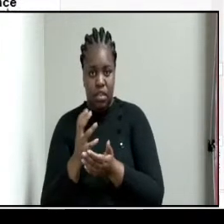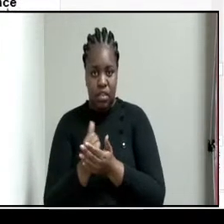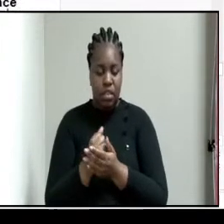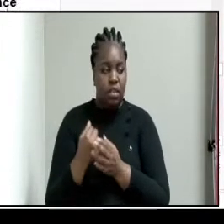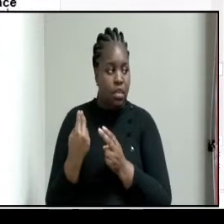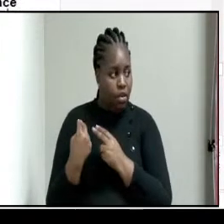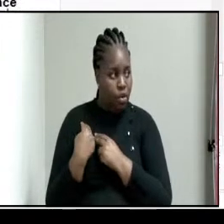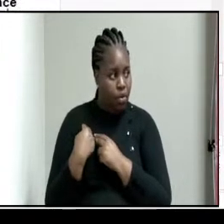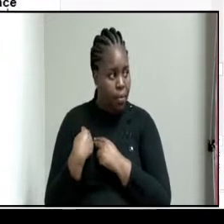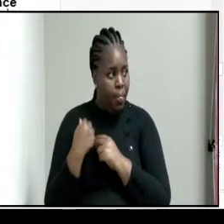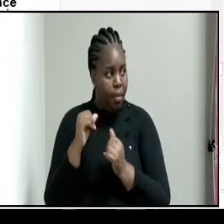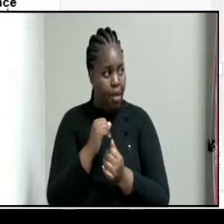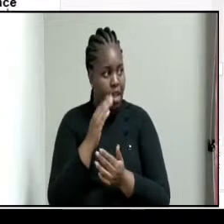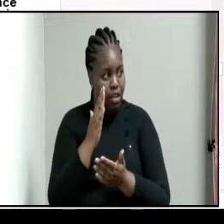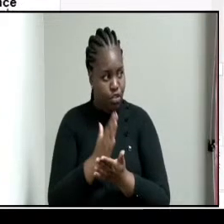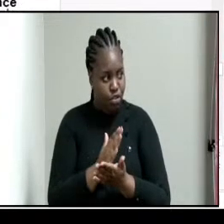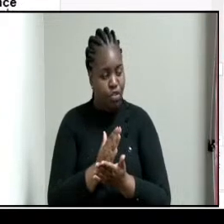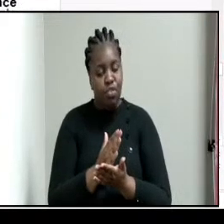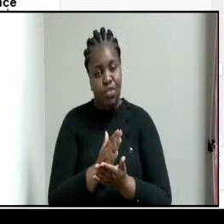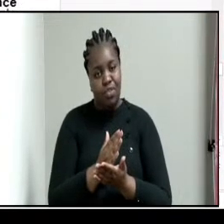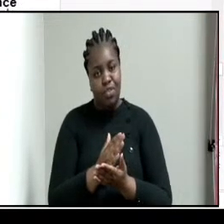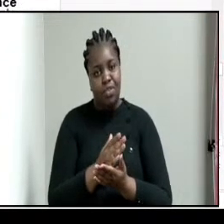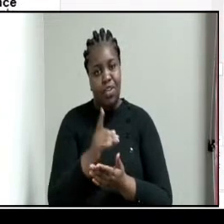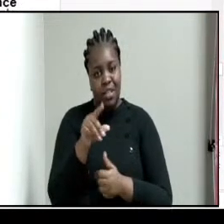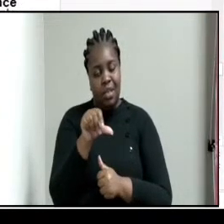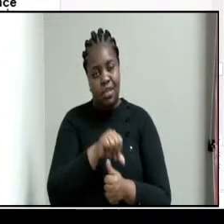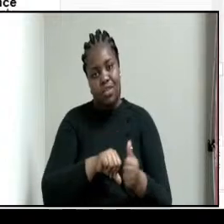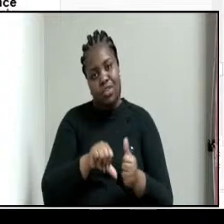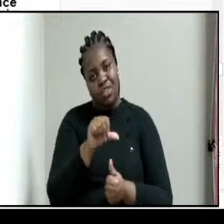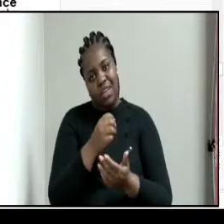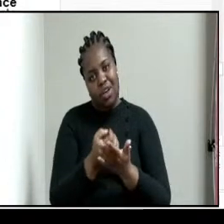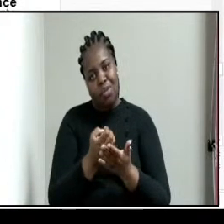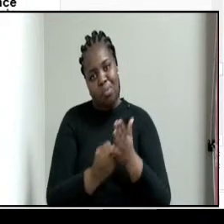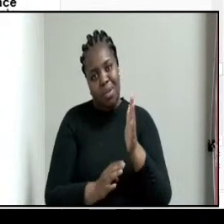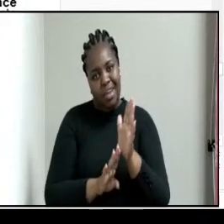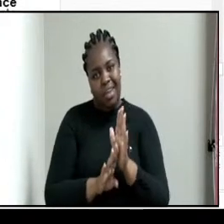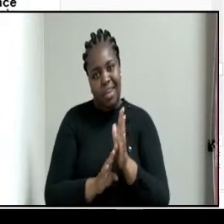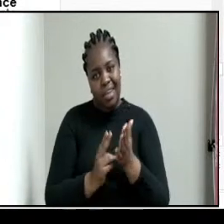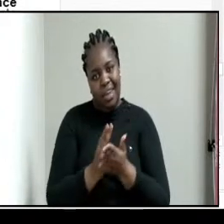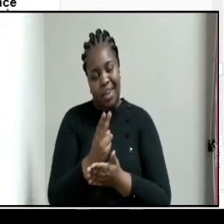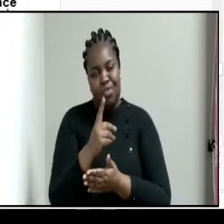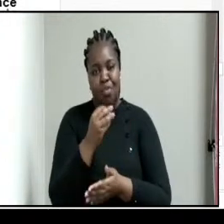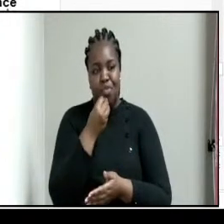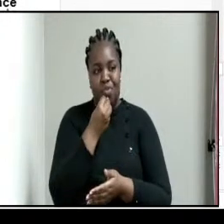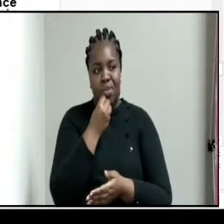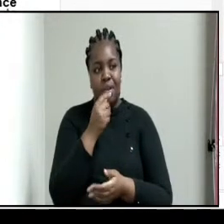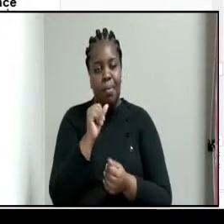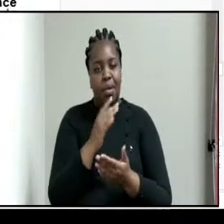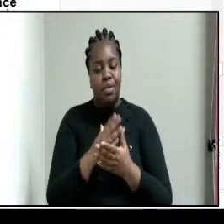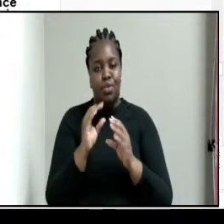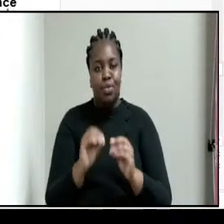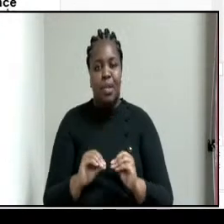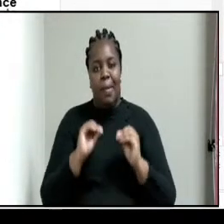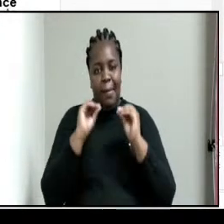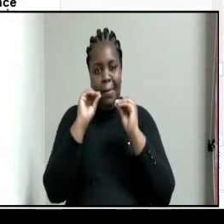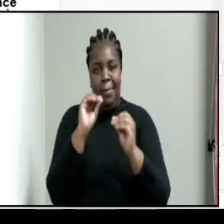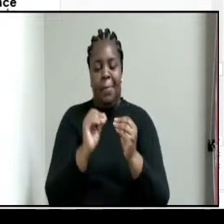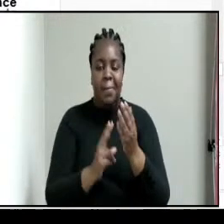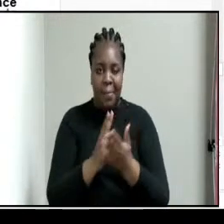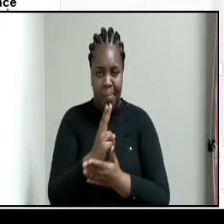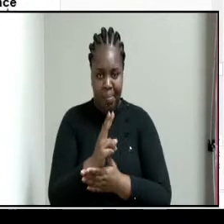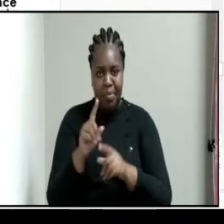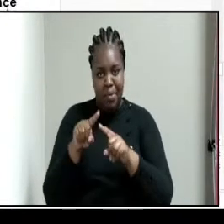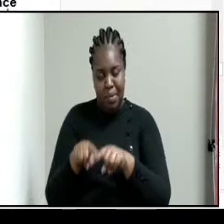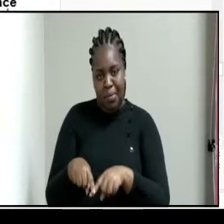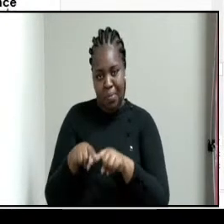create, maintain, and ensure the realization of socio-economic rights, including the right to food. And the steps taken to promote a particular right will depend